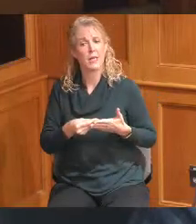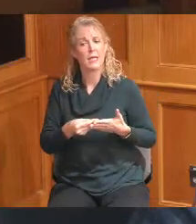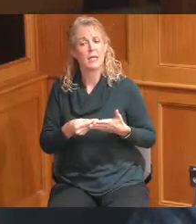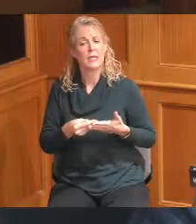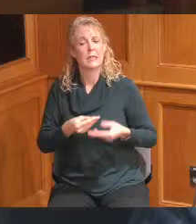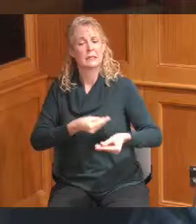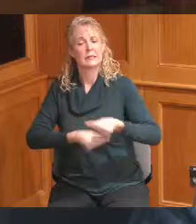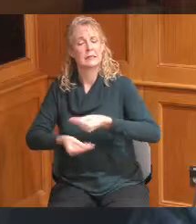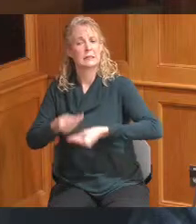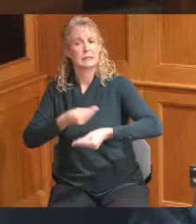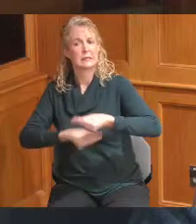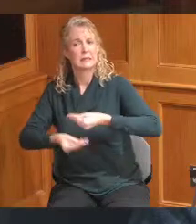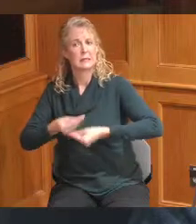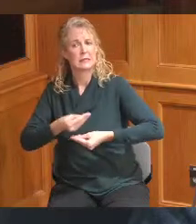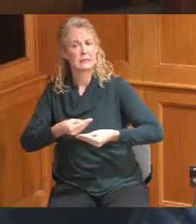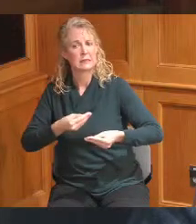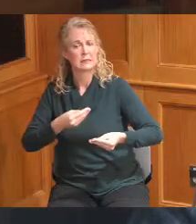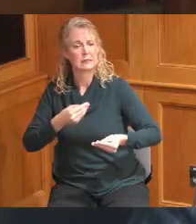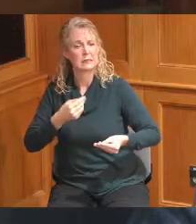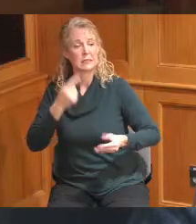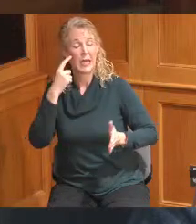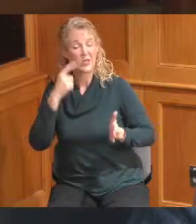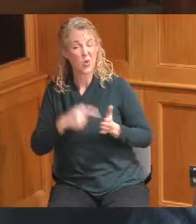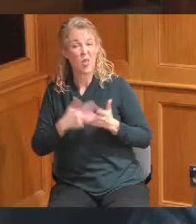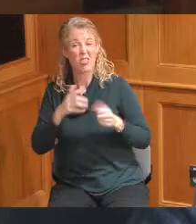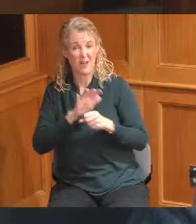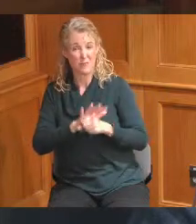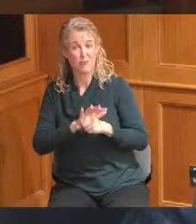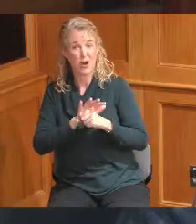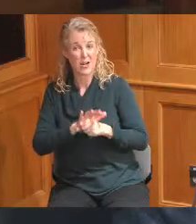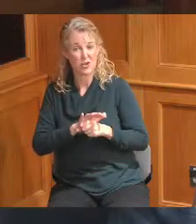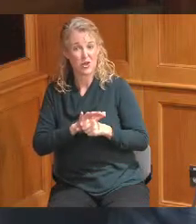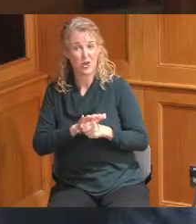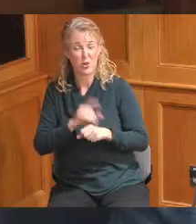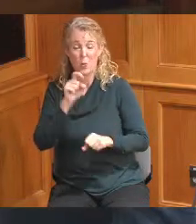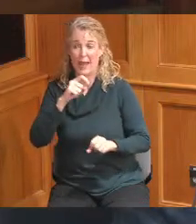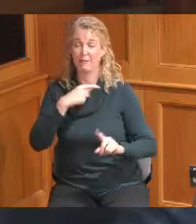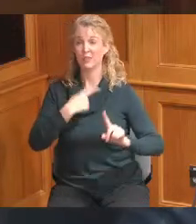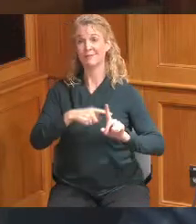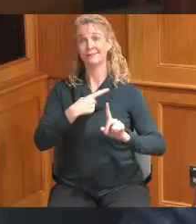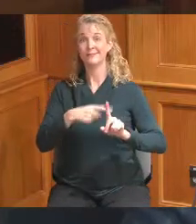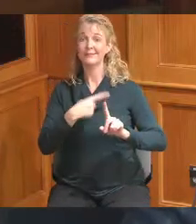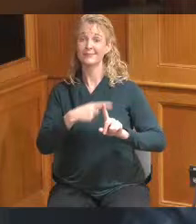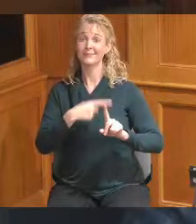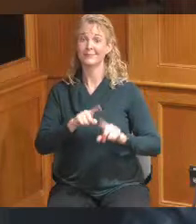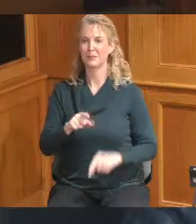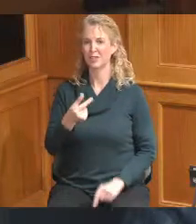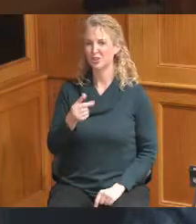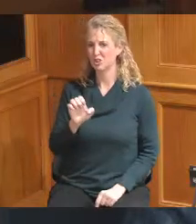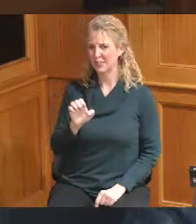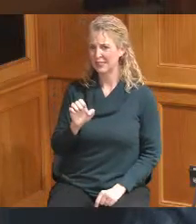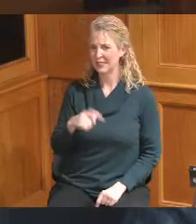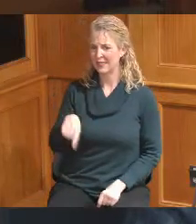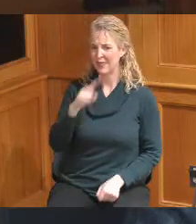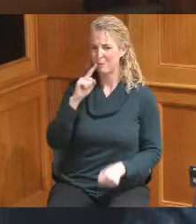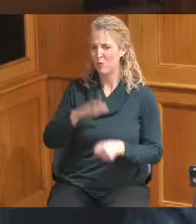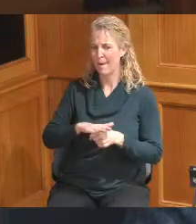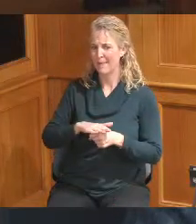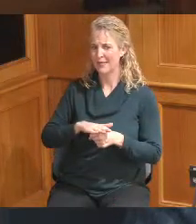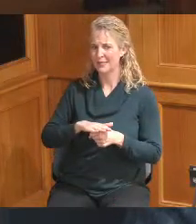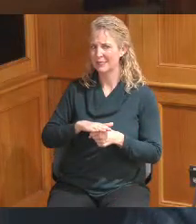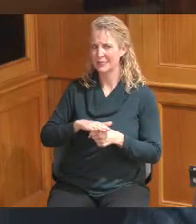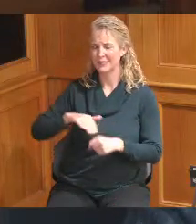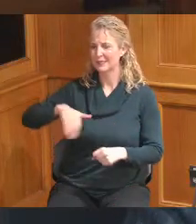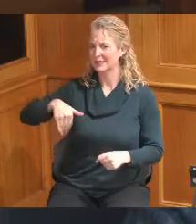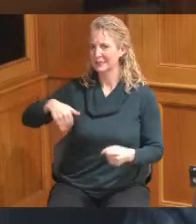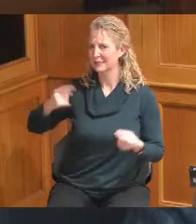that came out, and there was a lot of pressure to say very nice things, even though GE had made some promises that were not